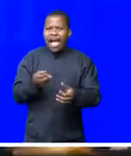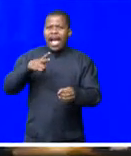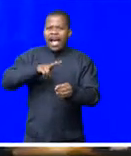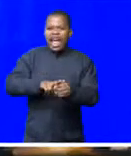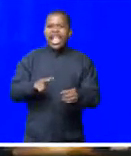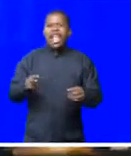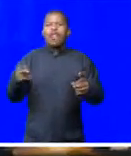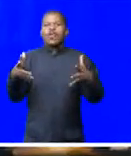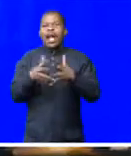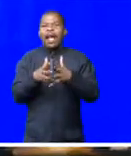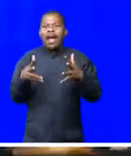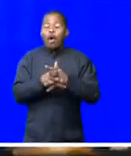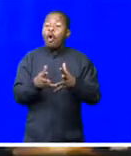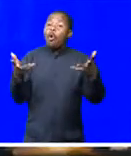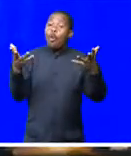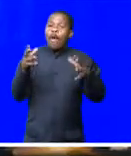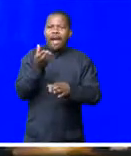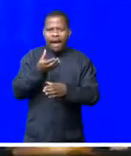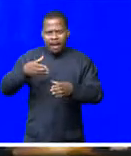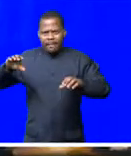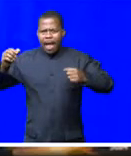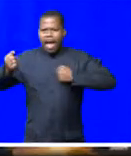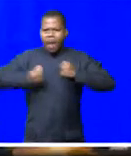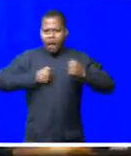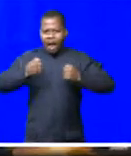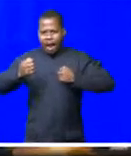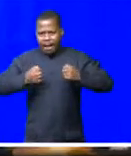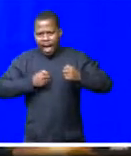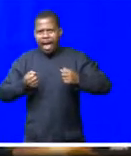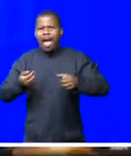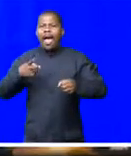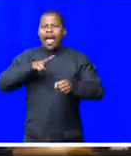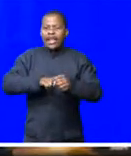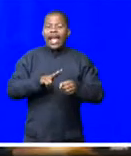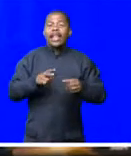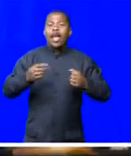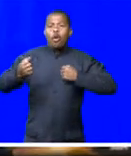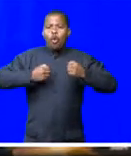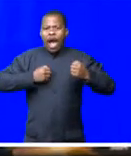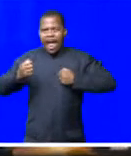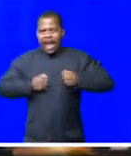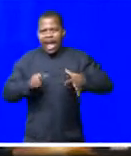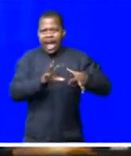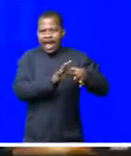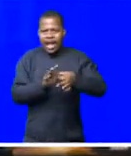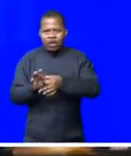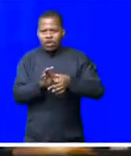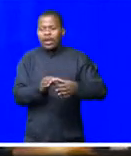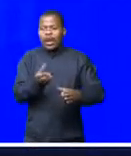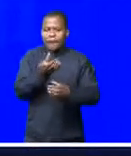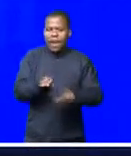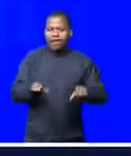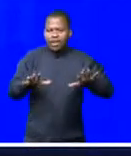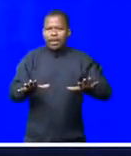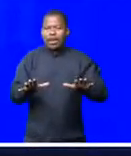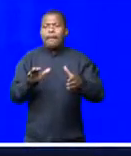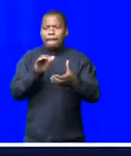mhlangano ubanjelwe eKigali even le Rwanda leselithethe sikhundla sekuba ngusihlalo wale mhlangano.